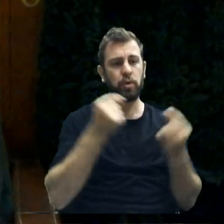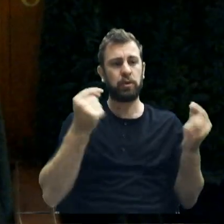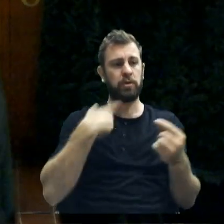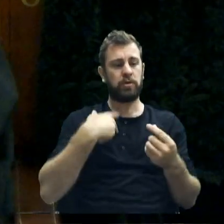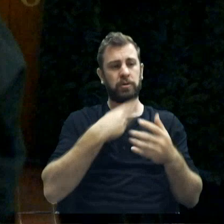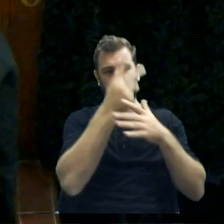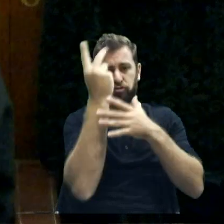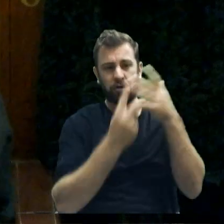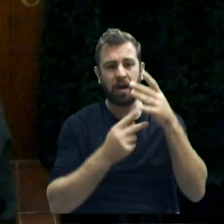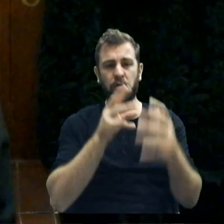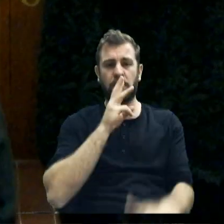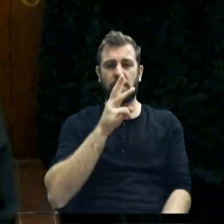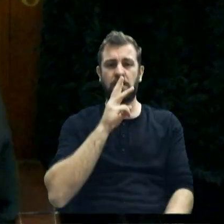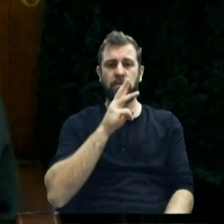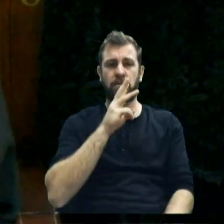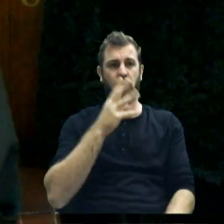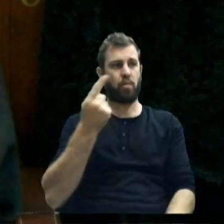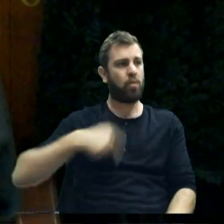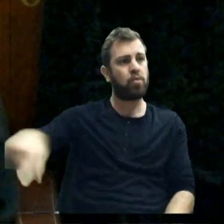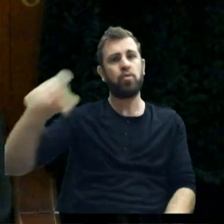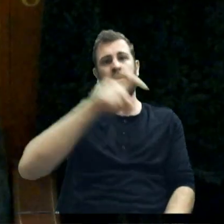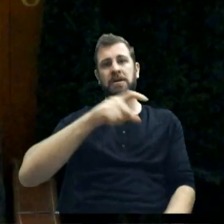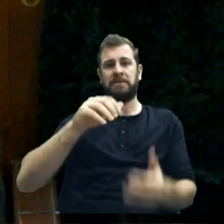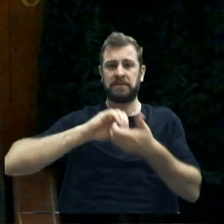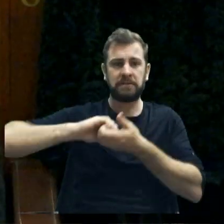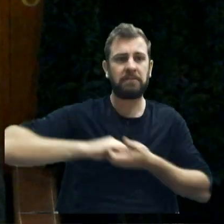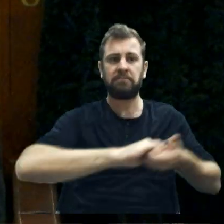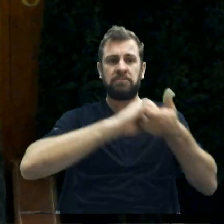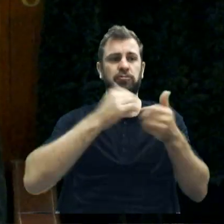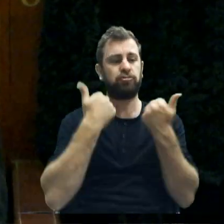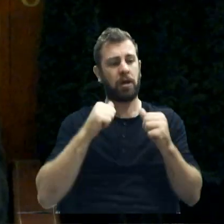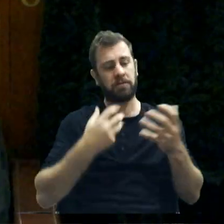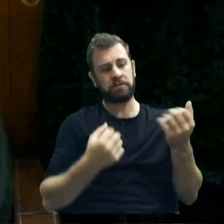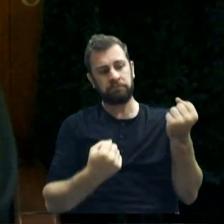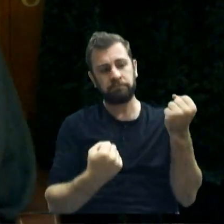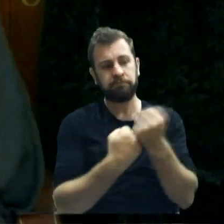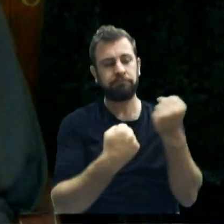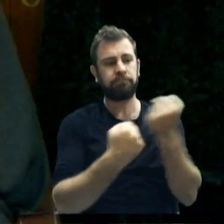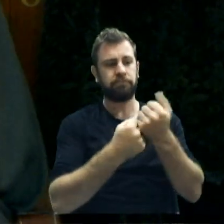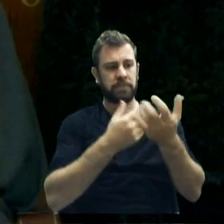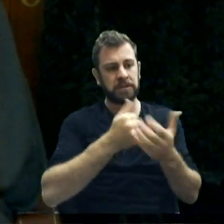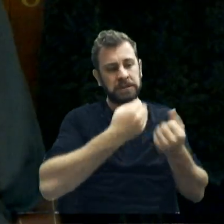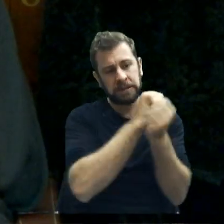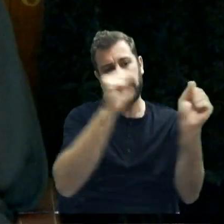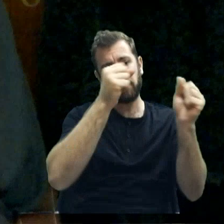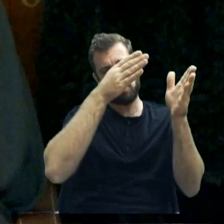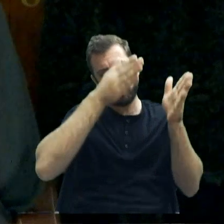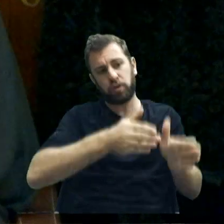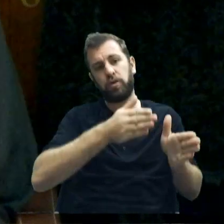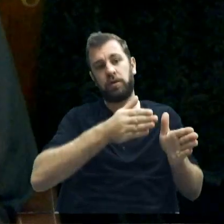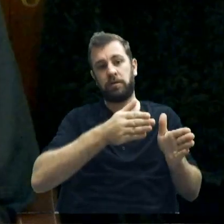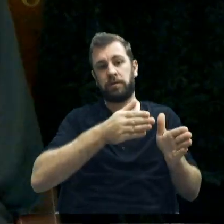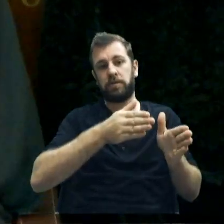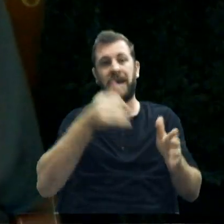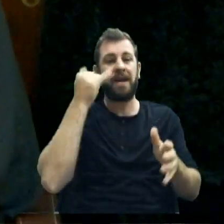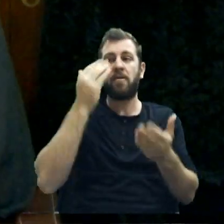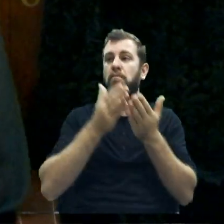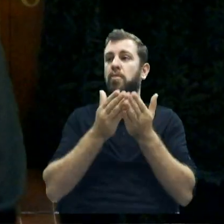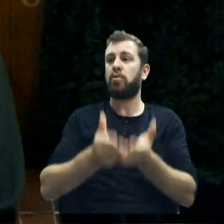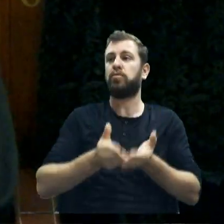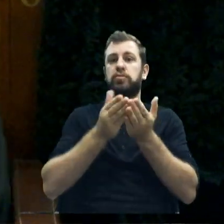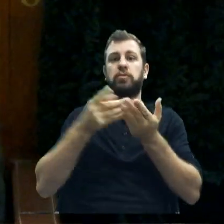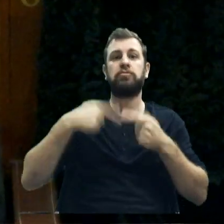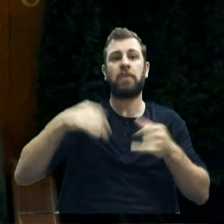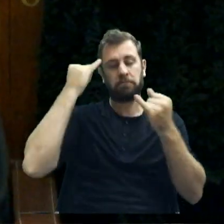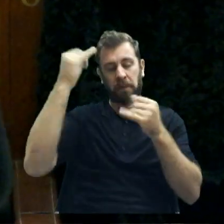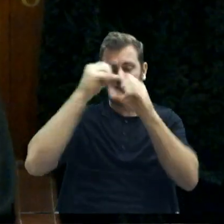put all of our efforts in to save that individual. The example he's given always is a boat. Imagine you are in a boat with X